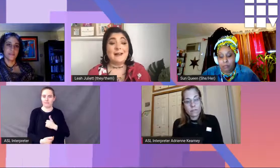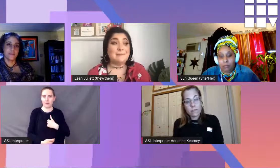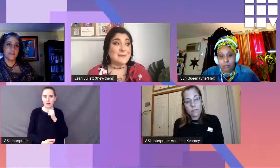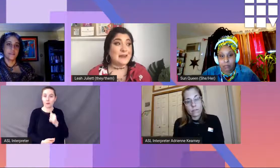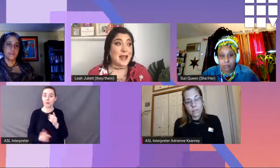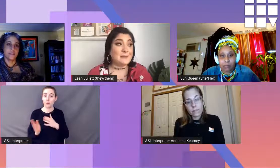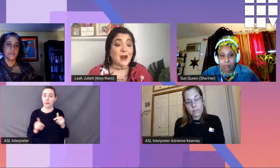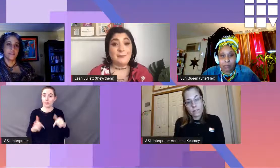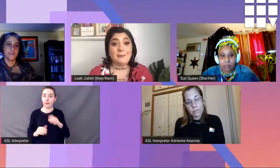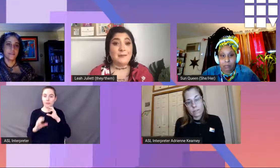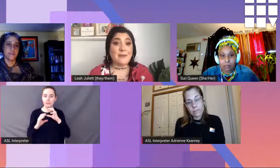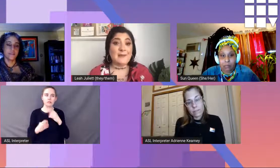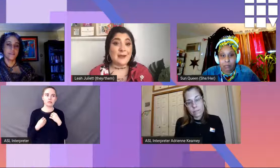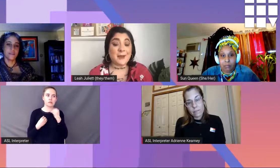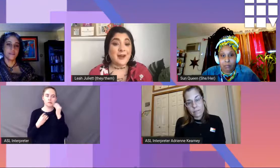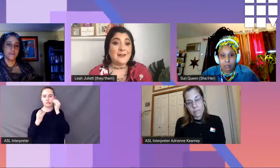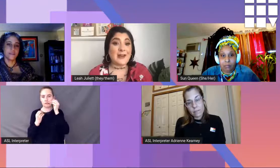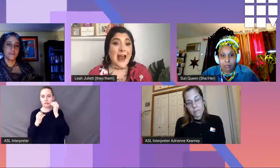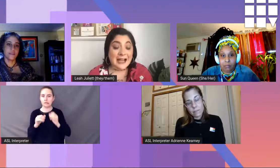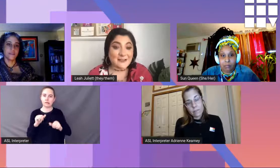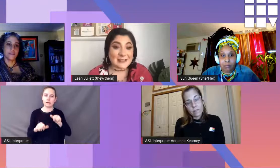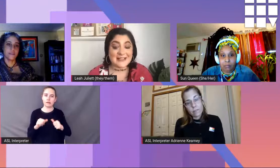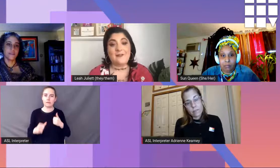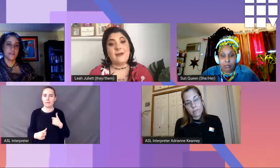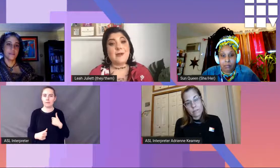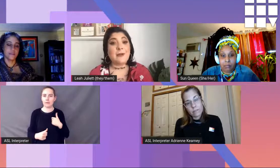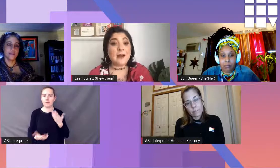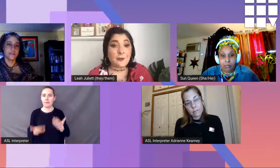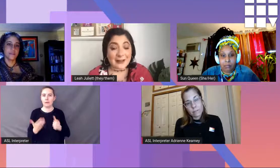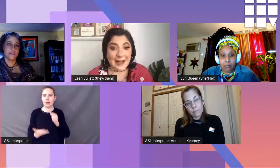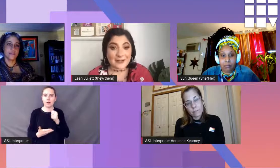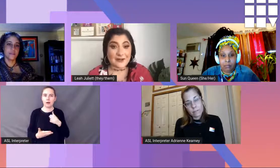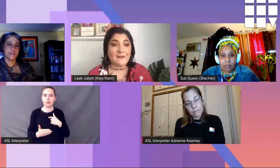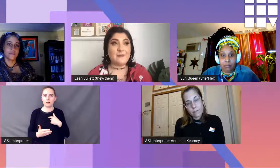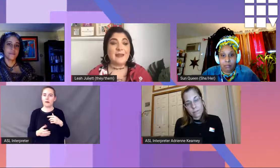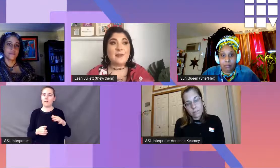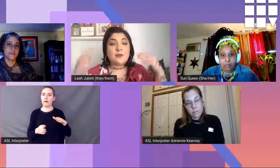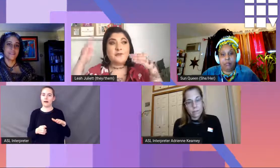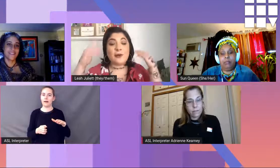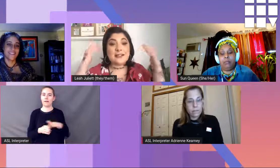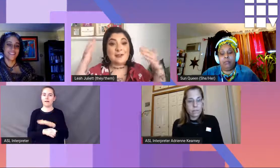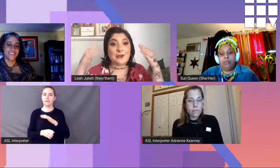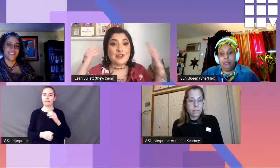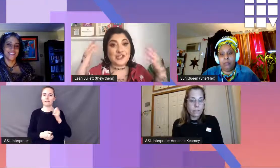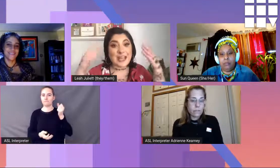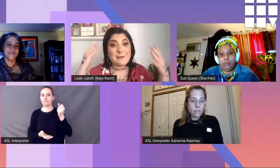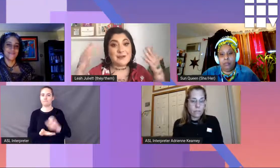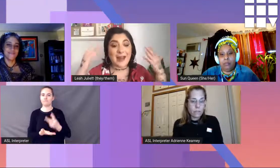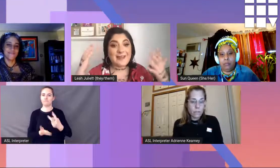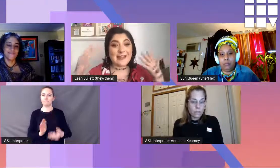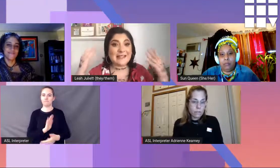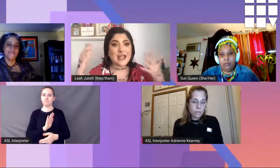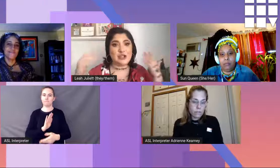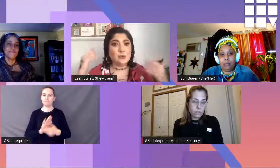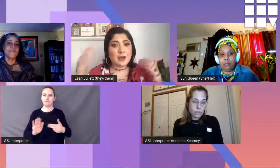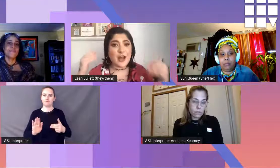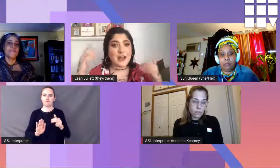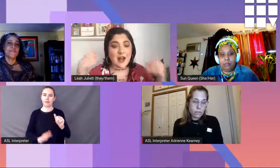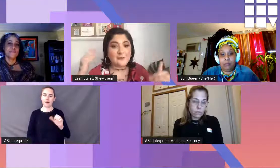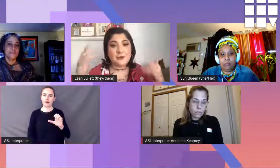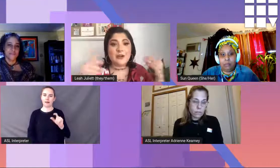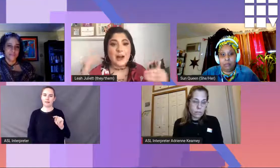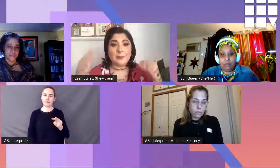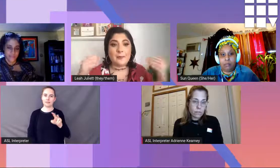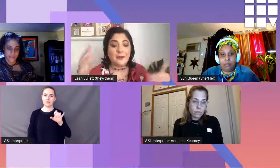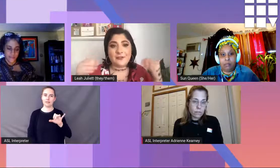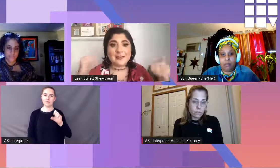well, maybe I'm not an activist enough. Maybe I'm not an organizer enough. And those voices are the shame in your head that's saying you are not